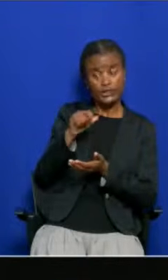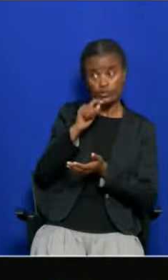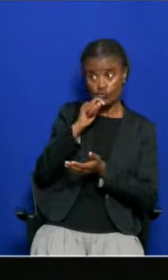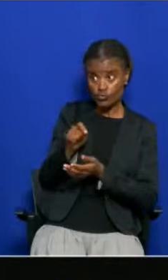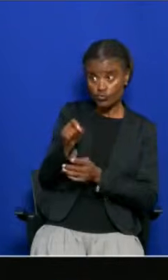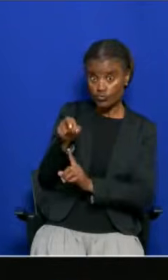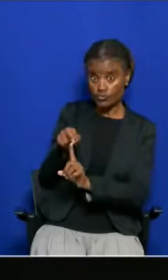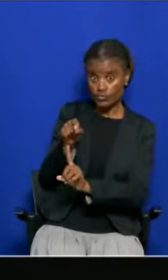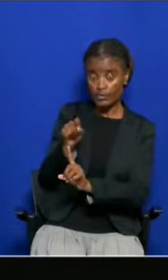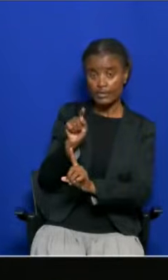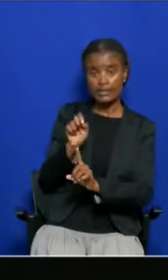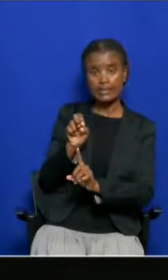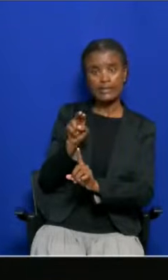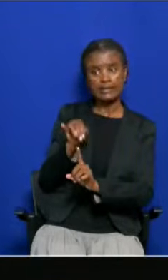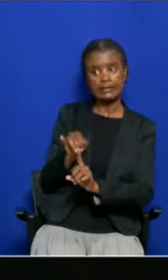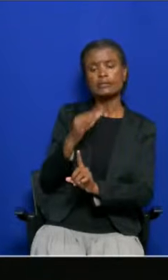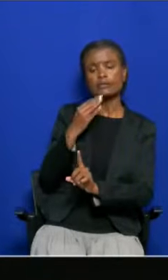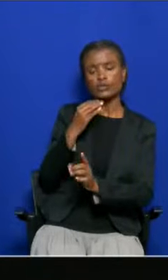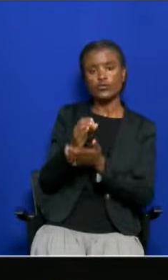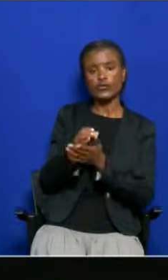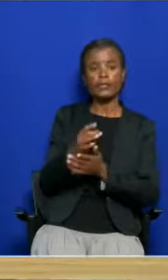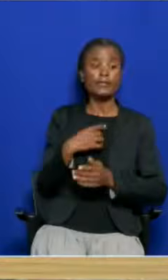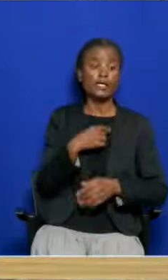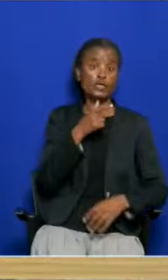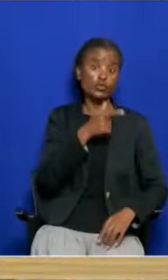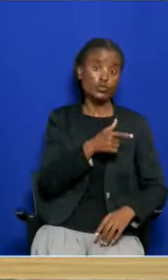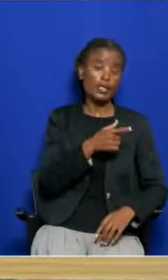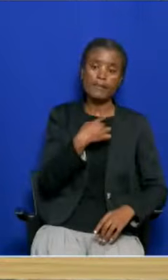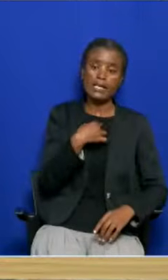scene, and I just received that information